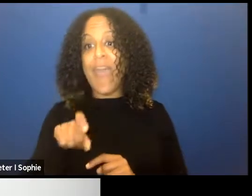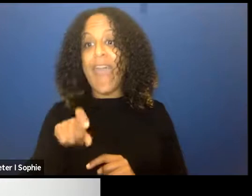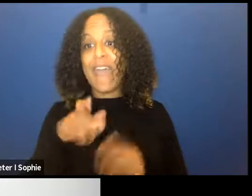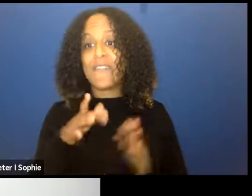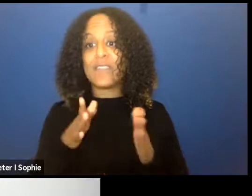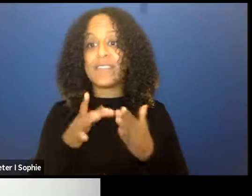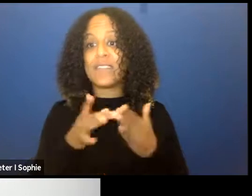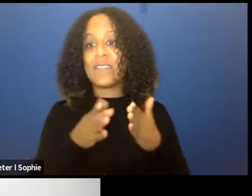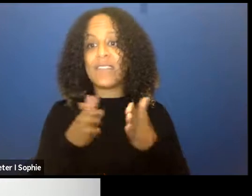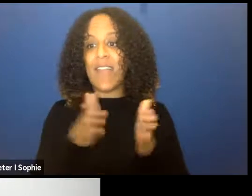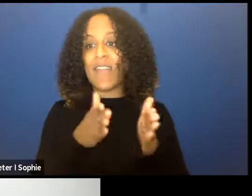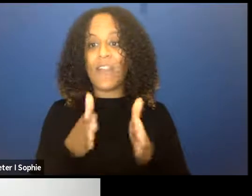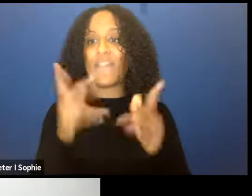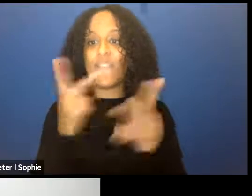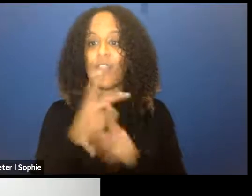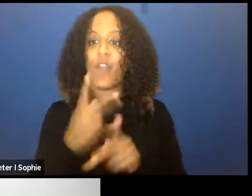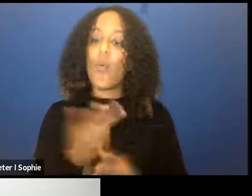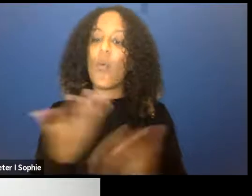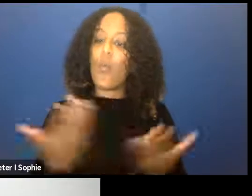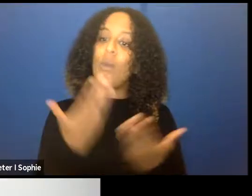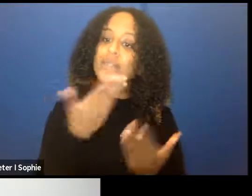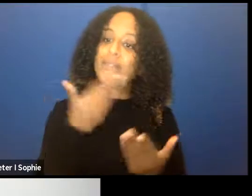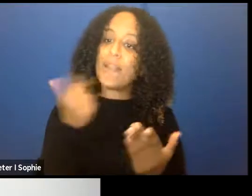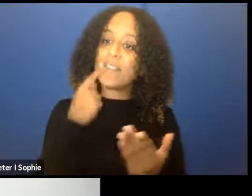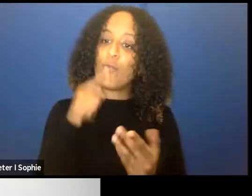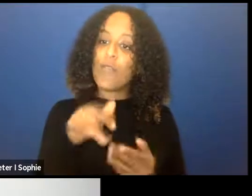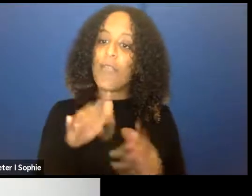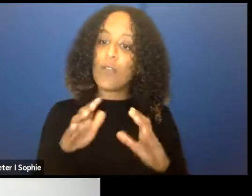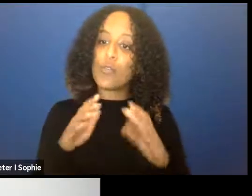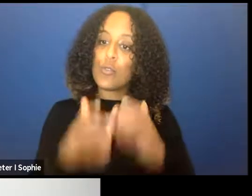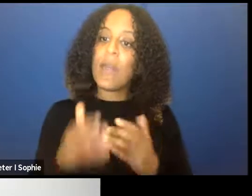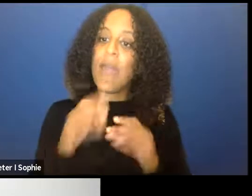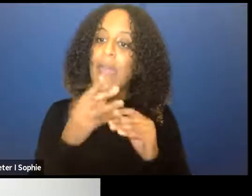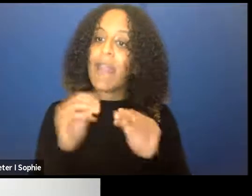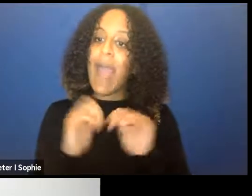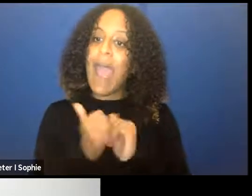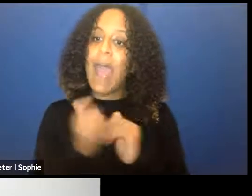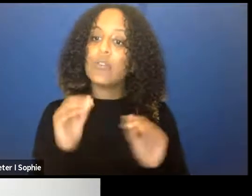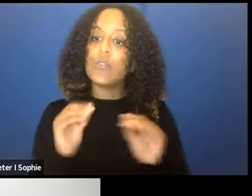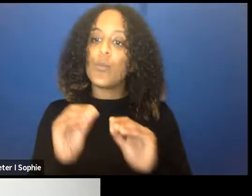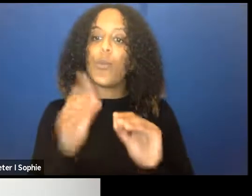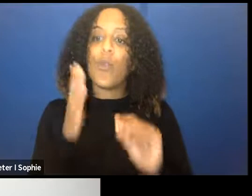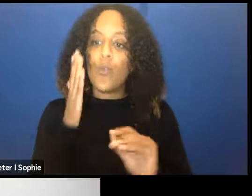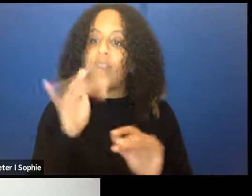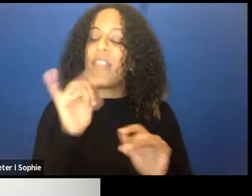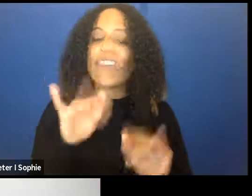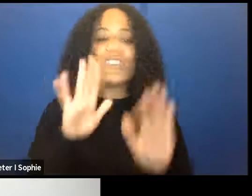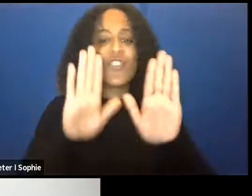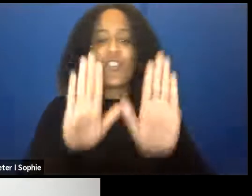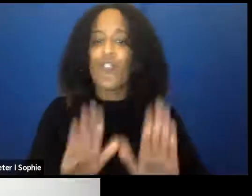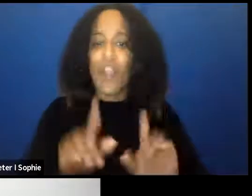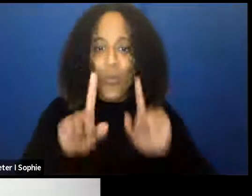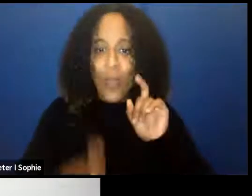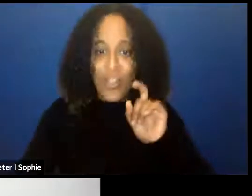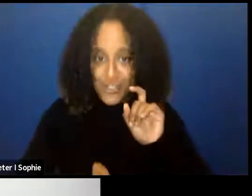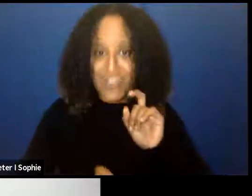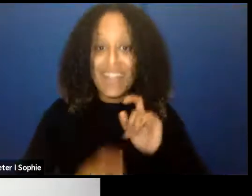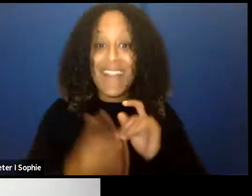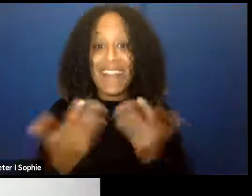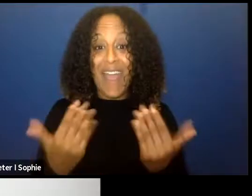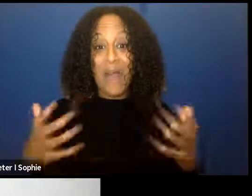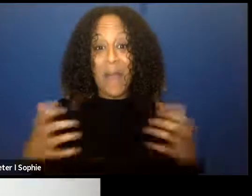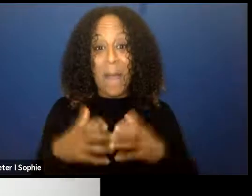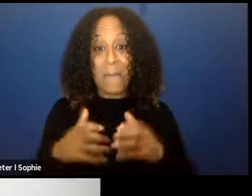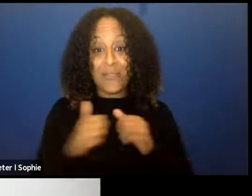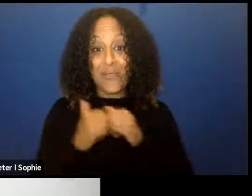it and kind of figure out what's best for that group and how to move forward. So I think that's a great question. But I think coming together